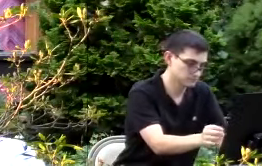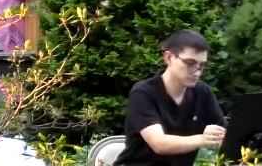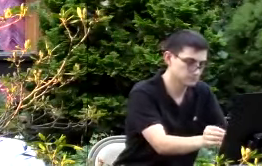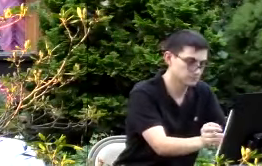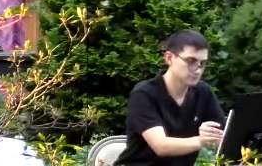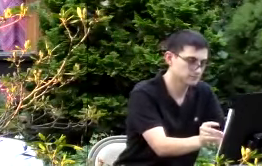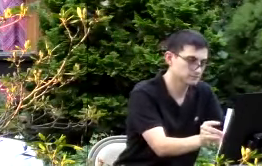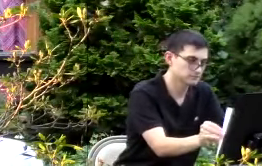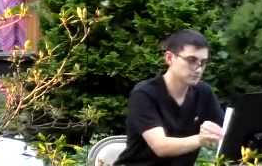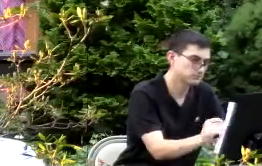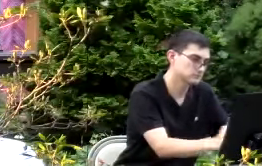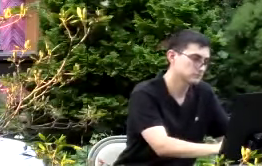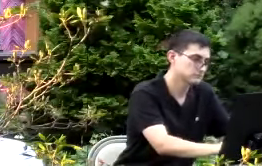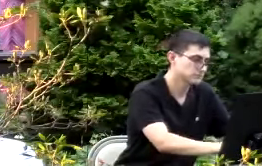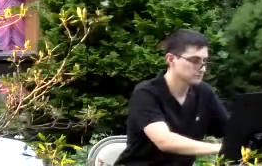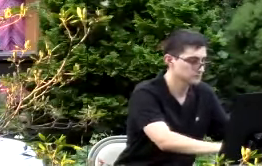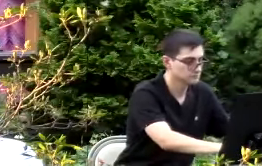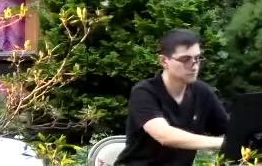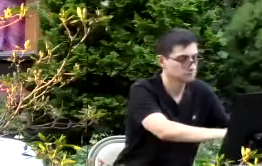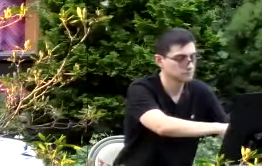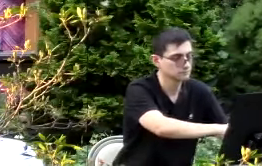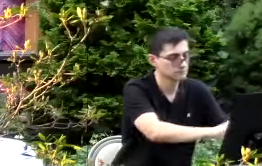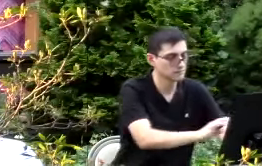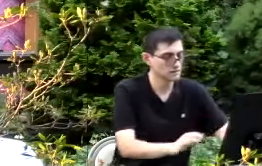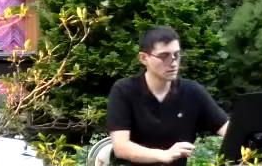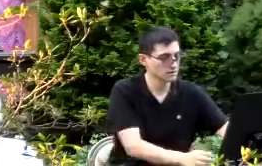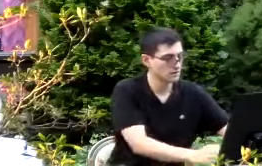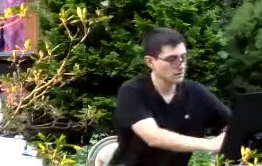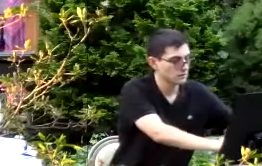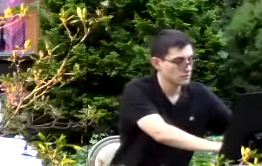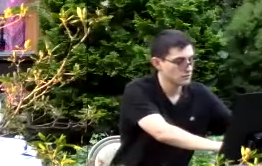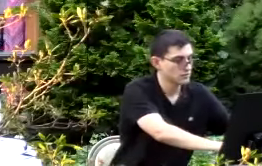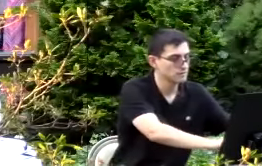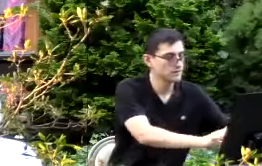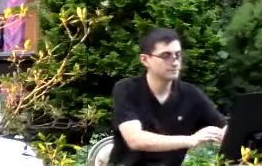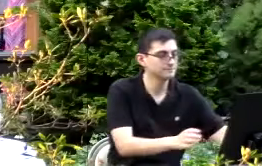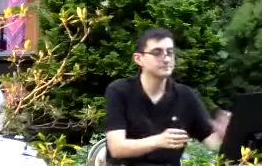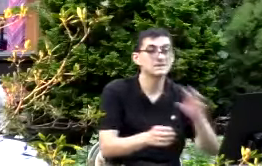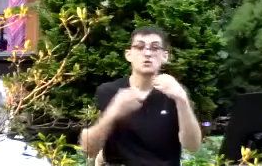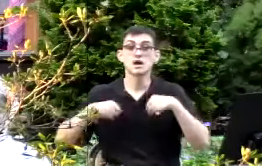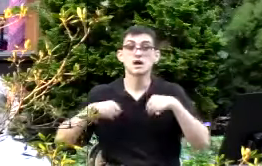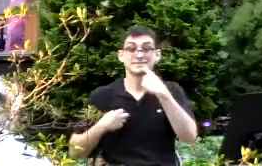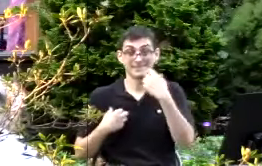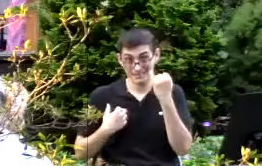your hands together and just let Ruach roll over.